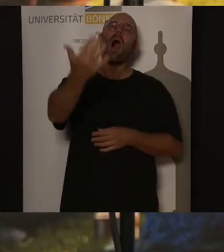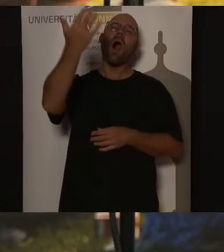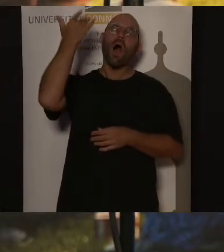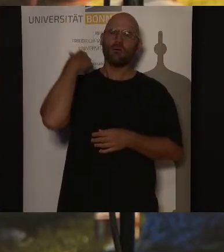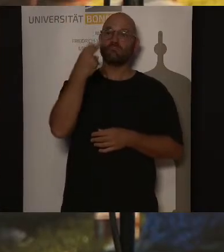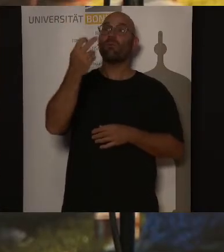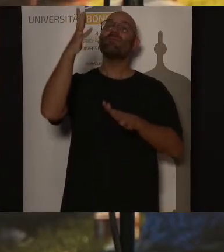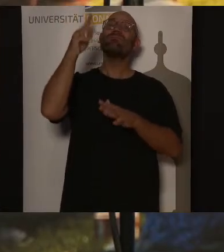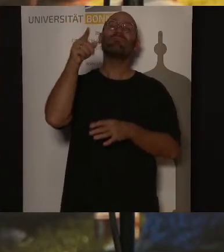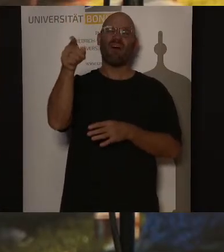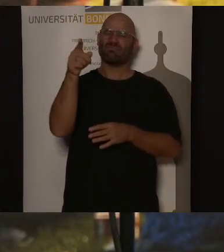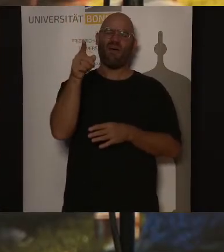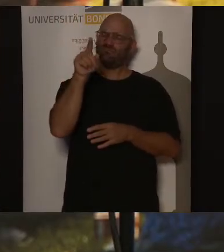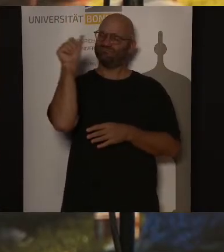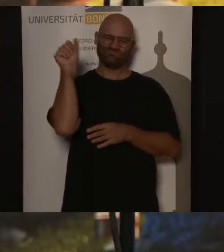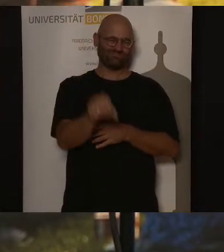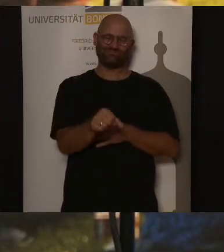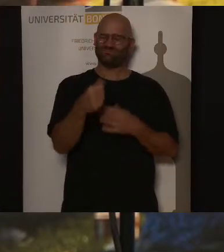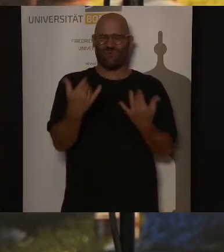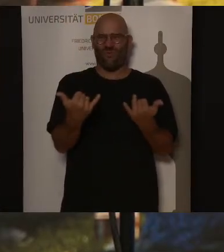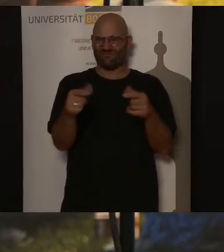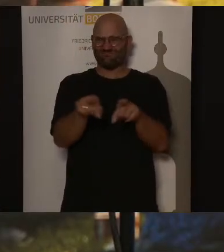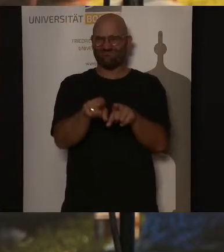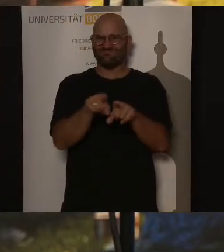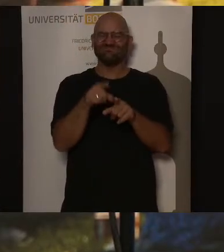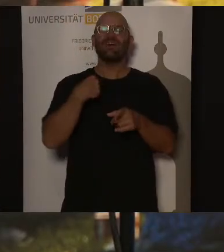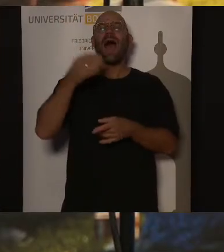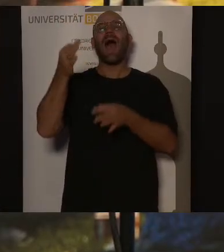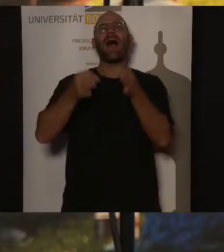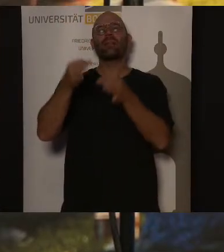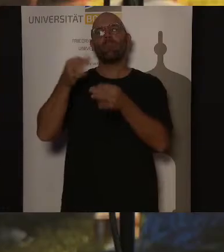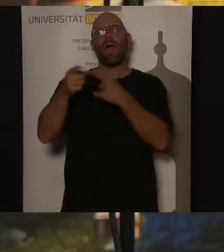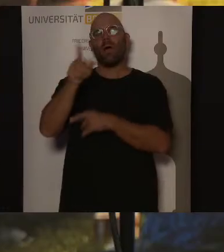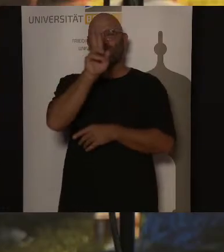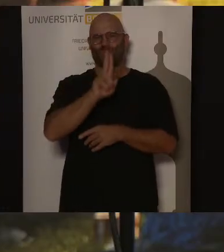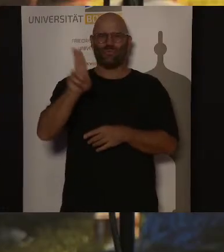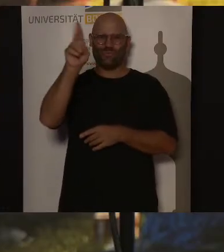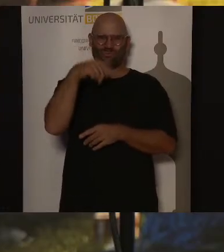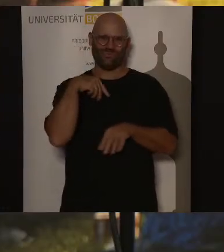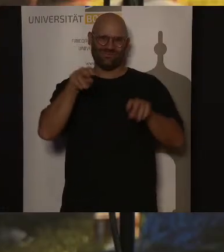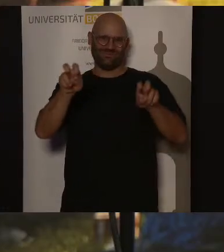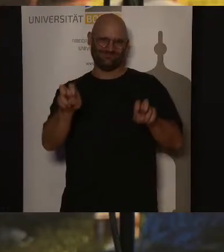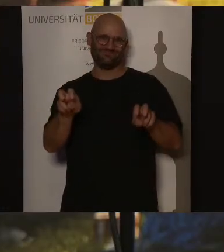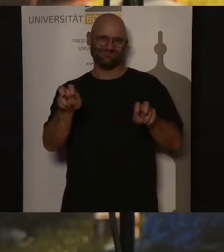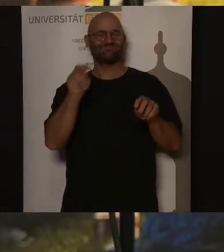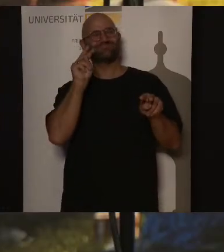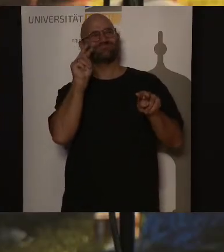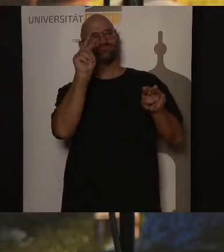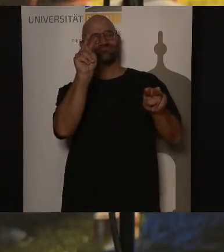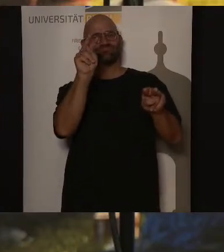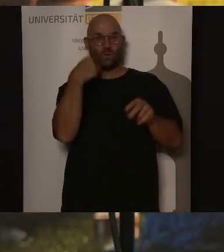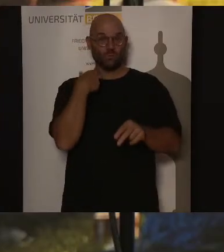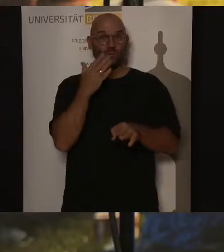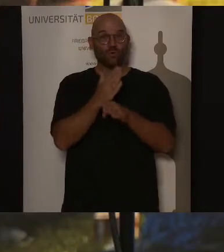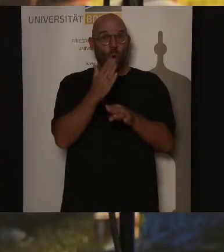it's been 30 years now since I started at Heidelberg University, and